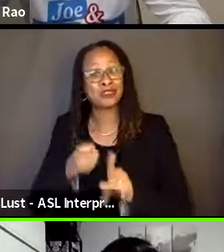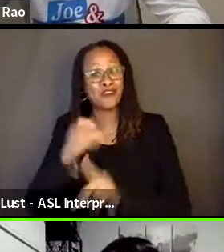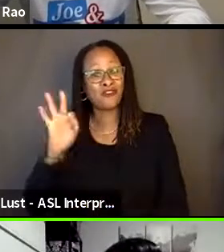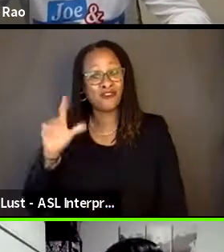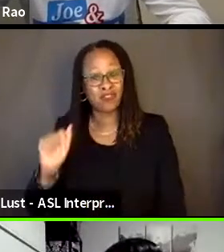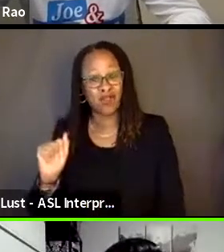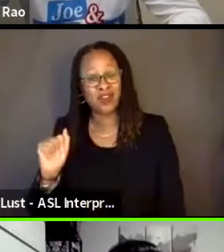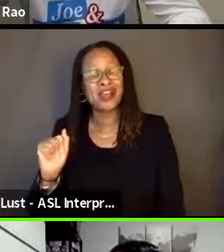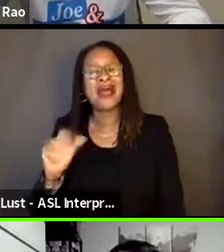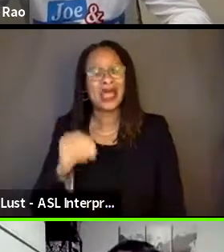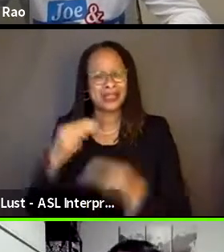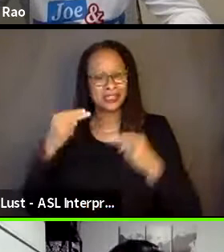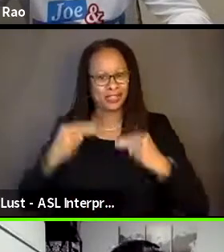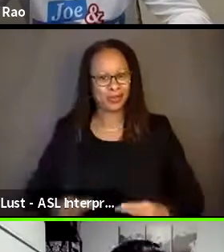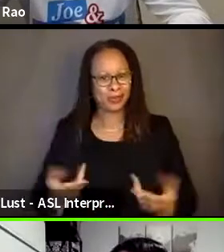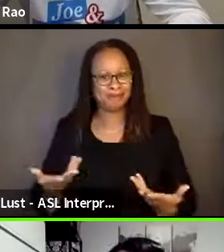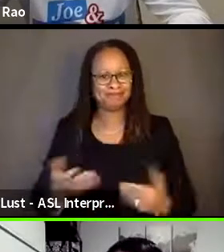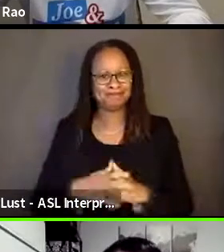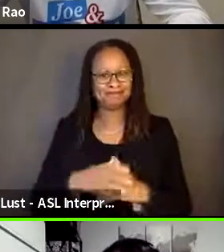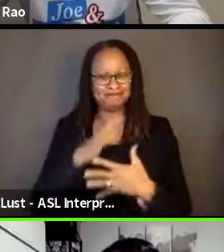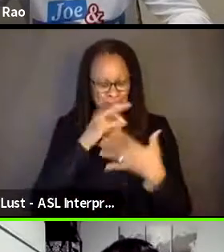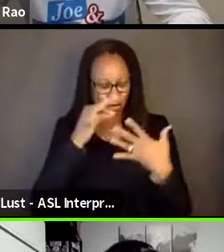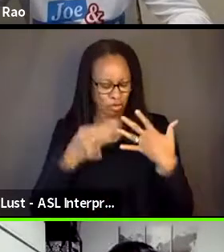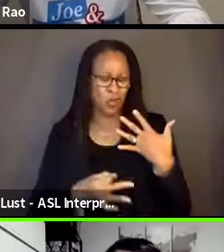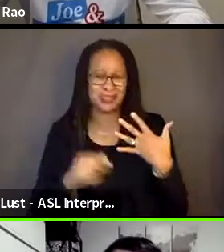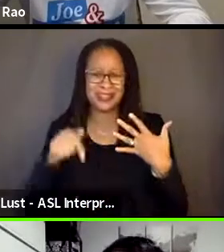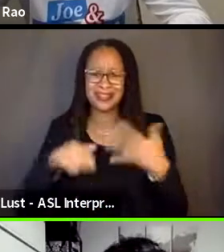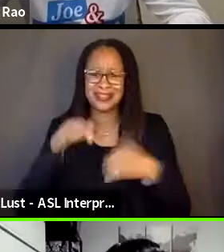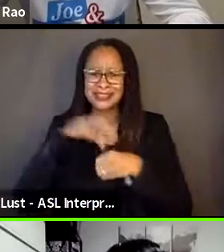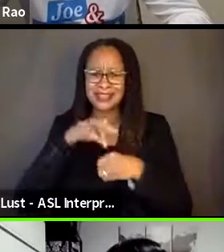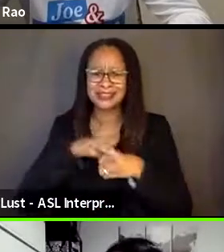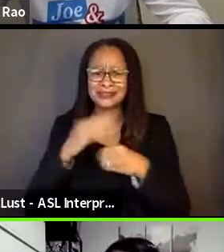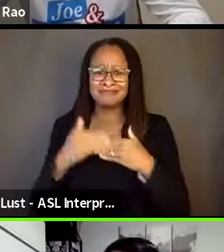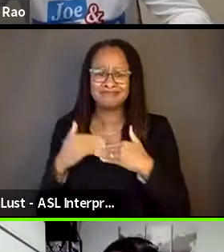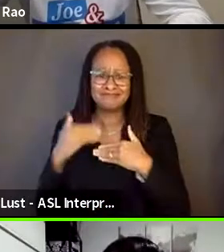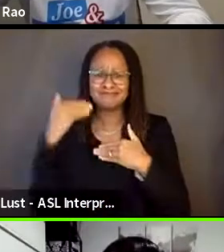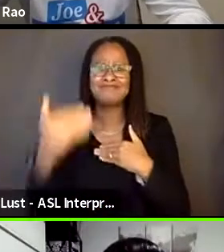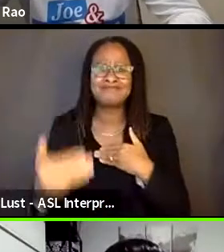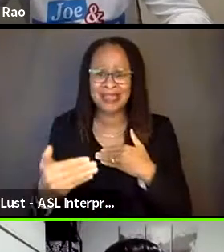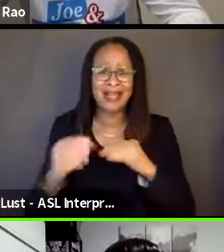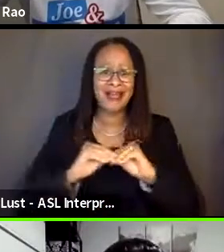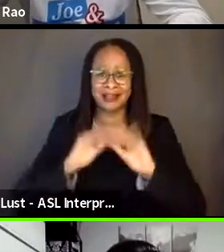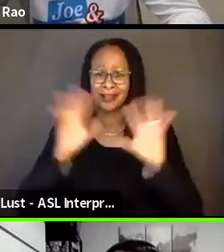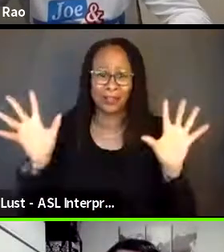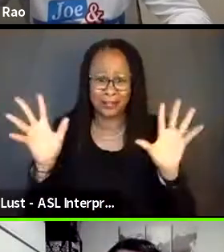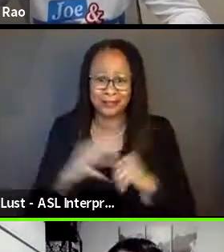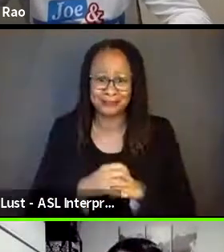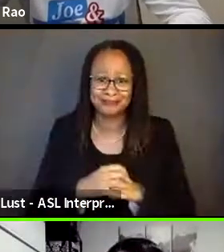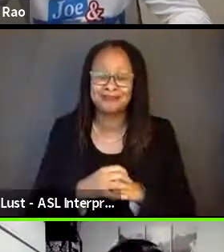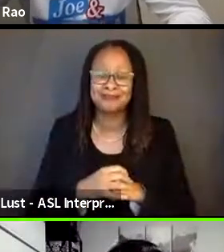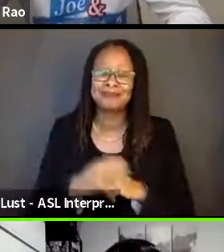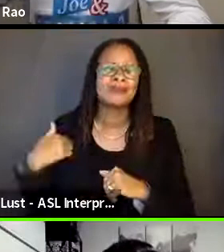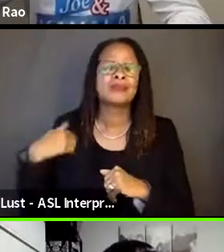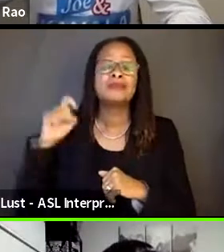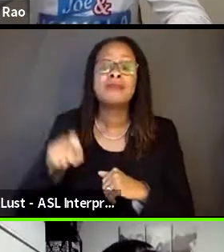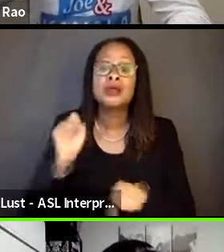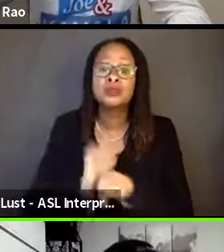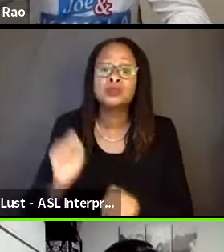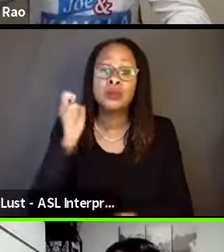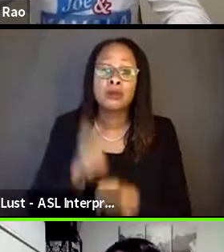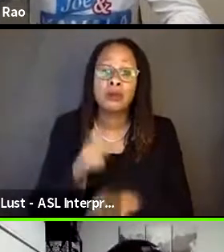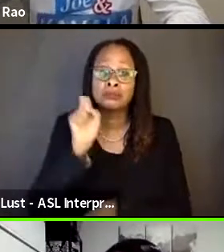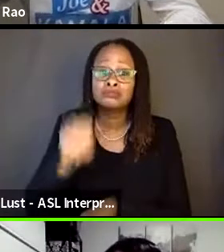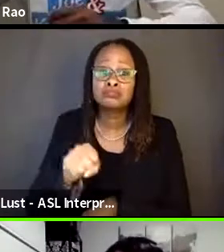as a human being, the choice in this election is beyond clear. We must work